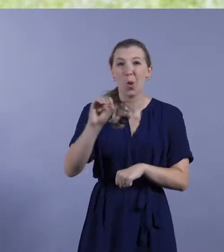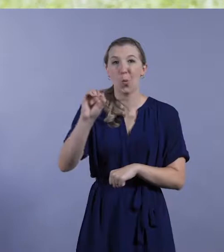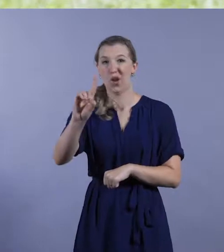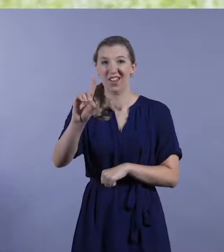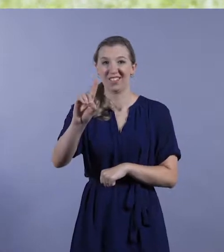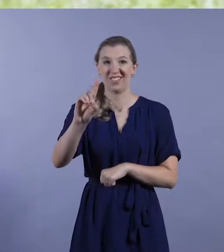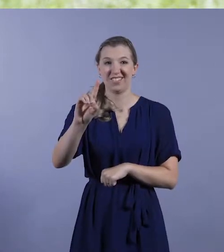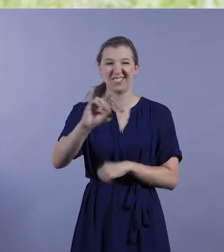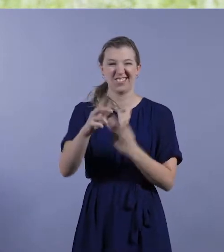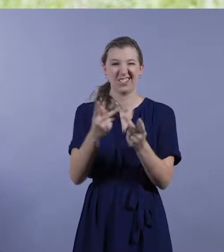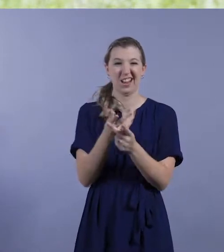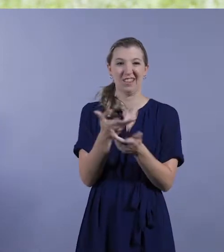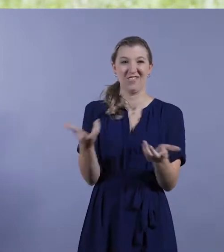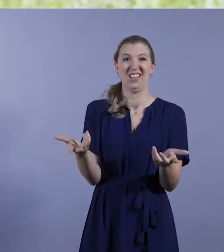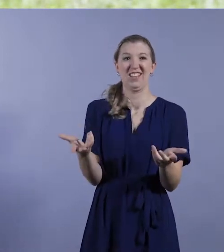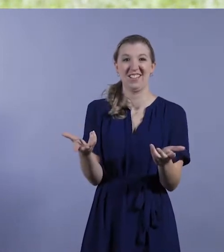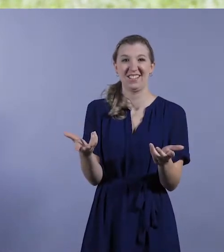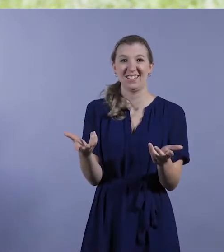101 kind of stuff.